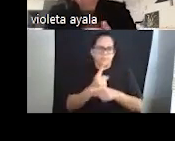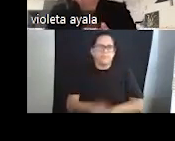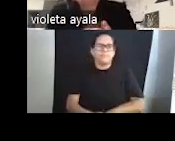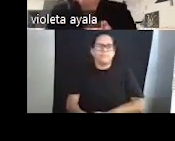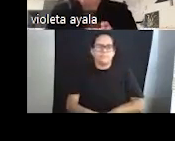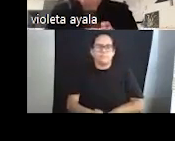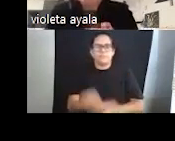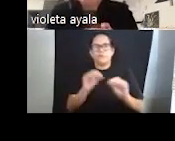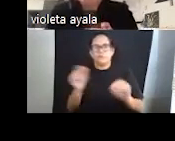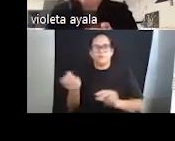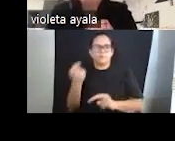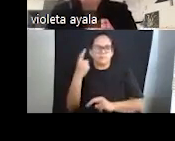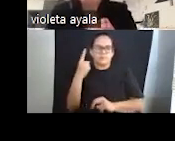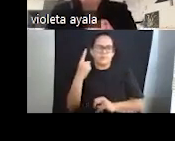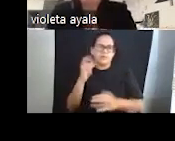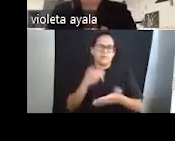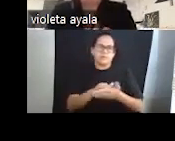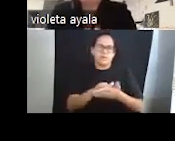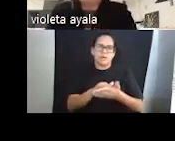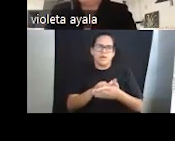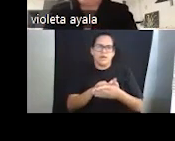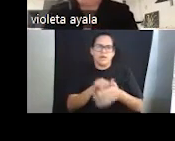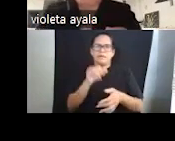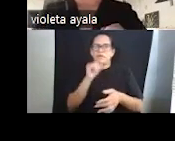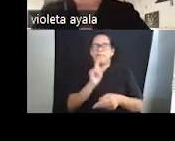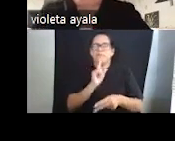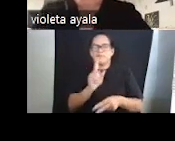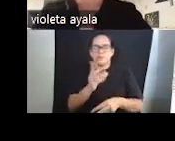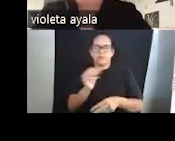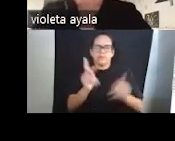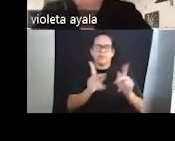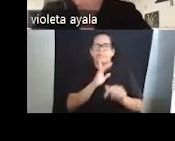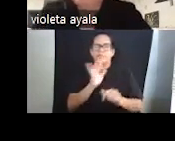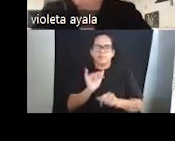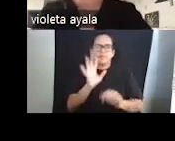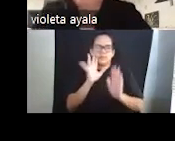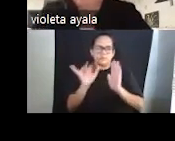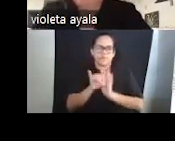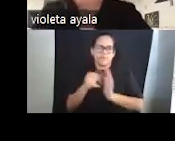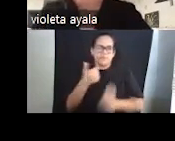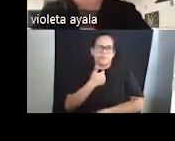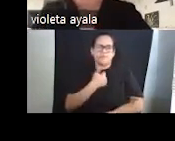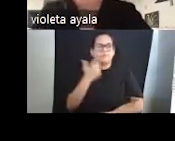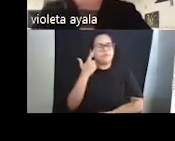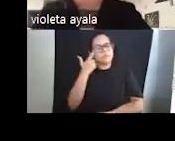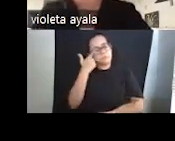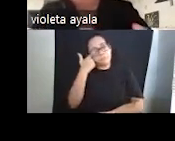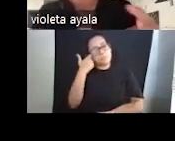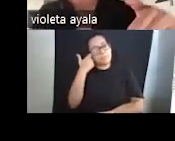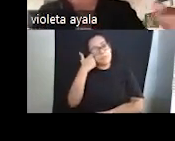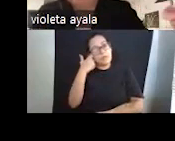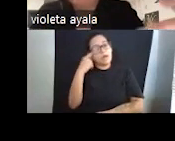one understood that they were not real, and people really identify themselves. And they were saying in